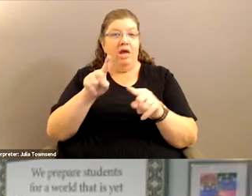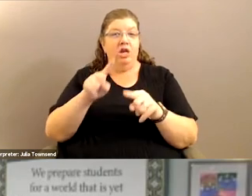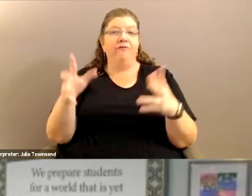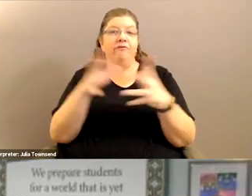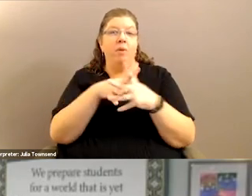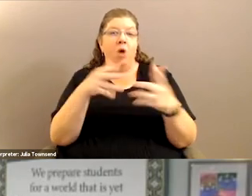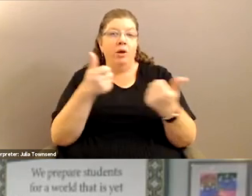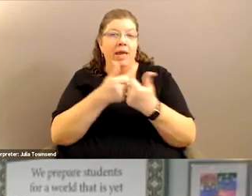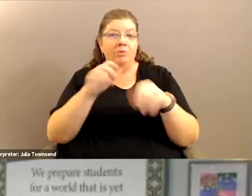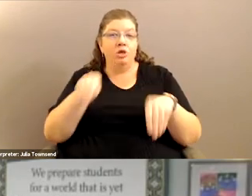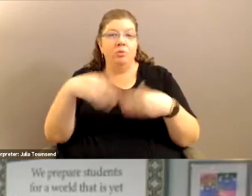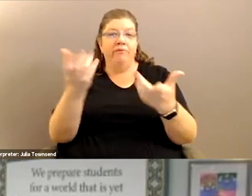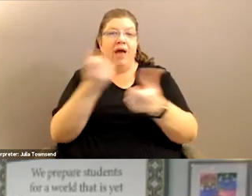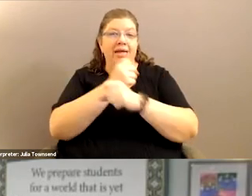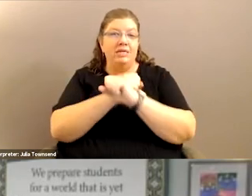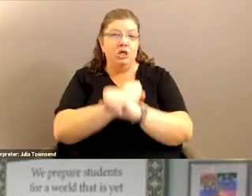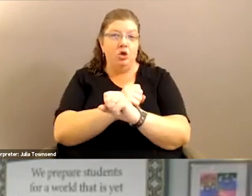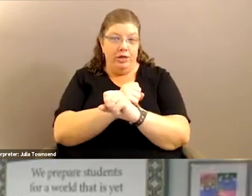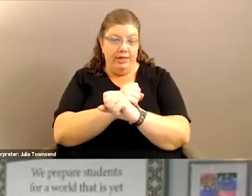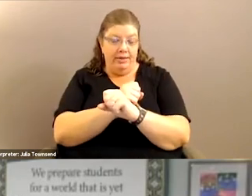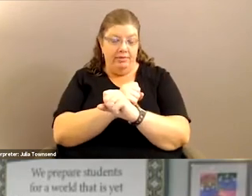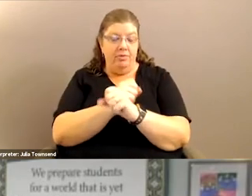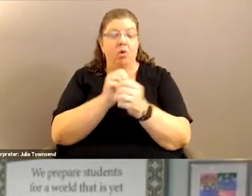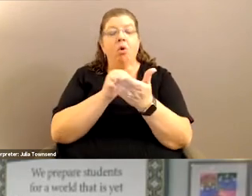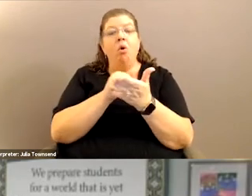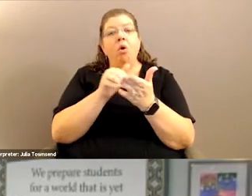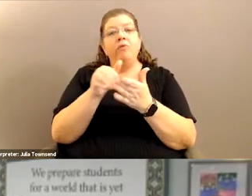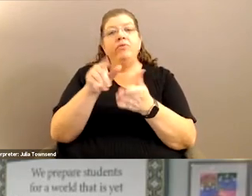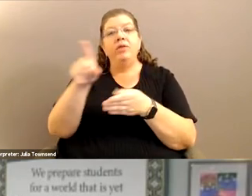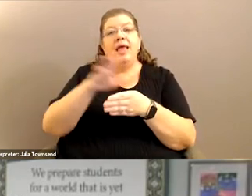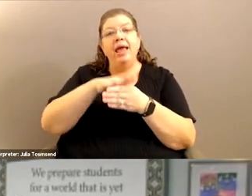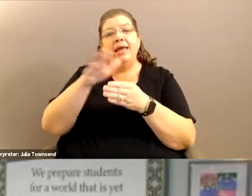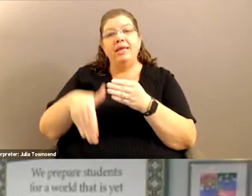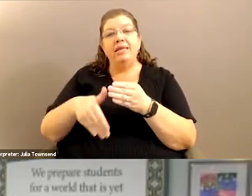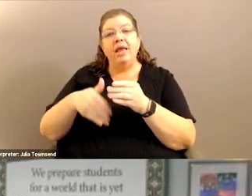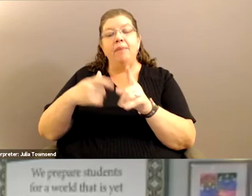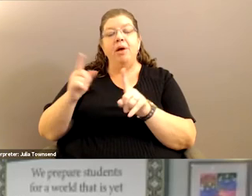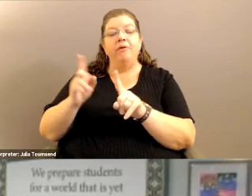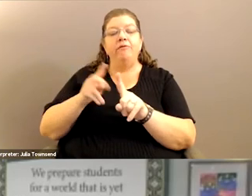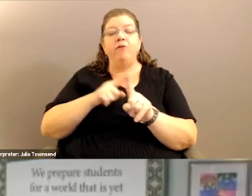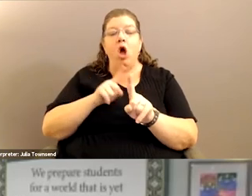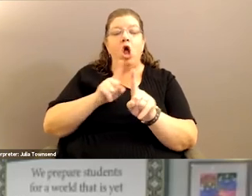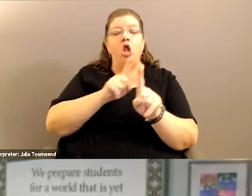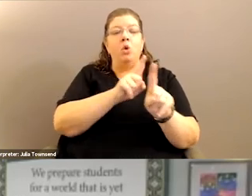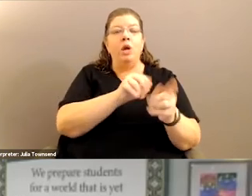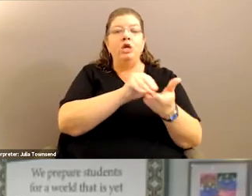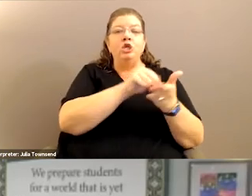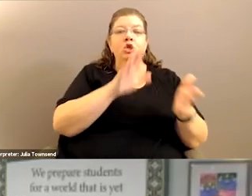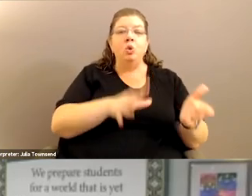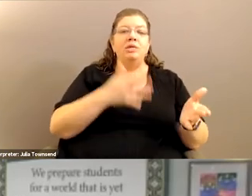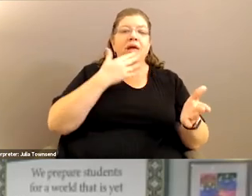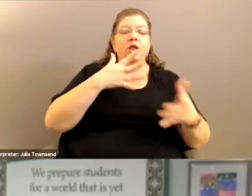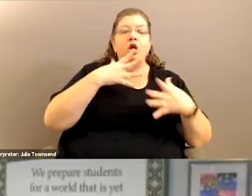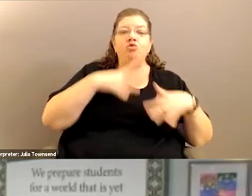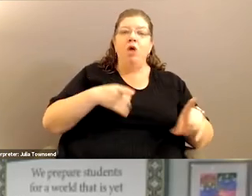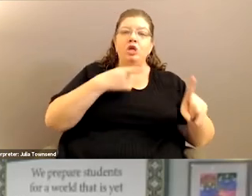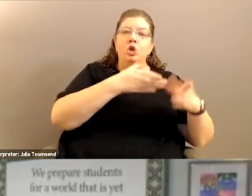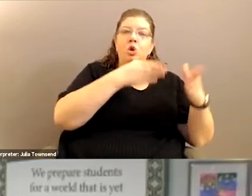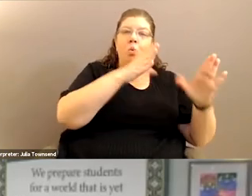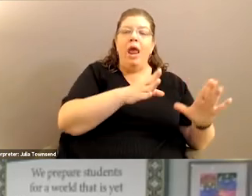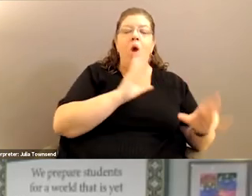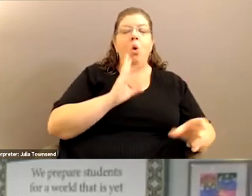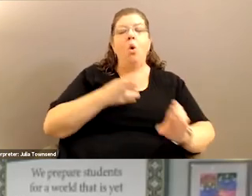games to provide security often they end up following students of color that dress a certain way or associate with a certain